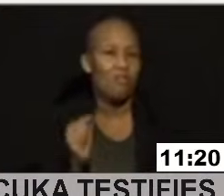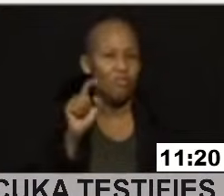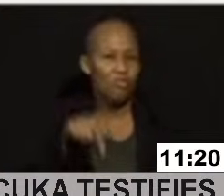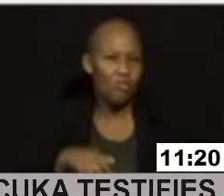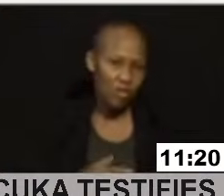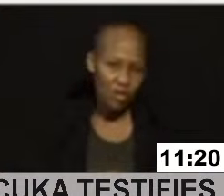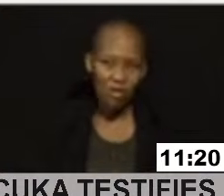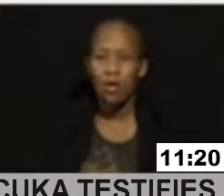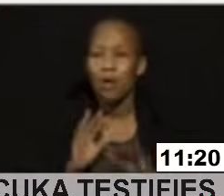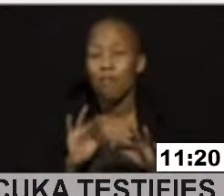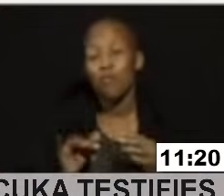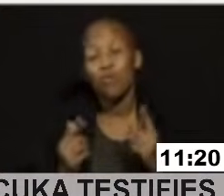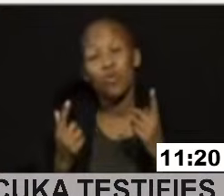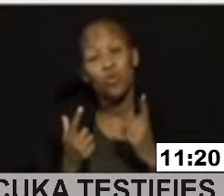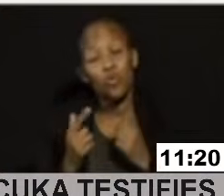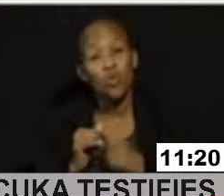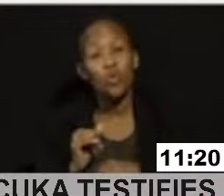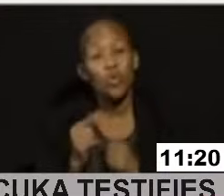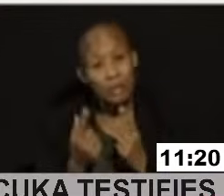those atrocities